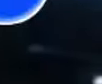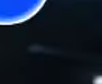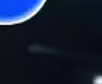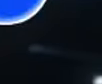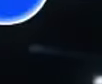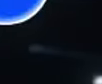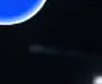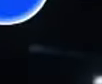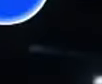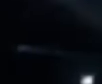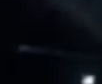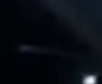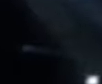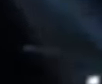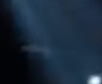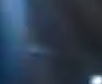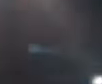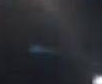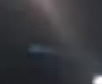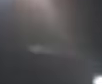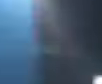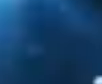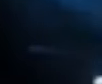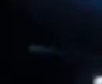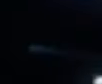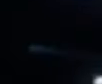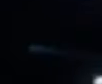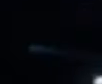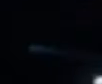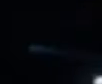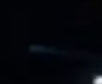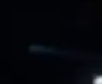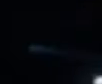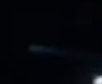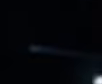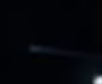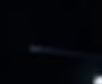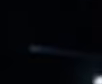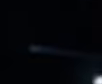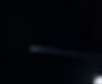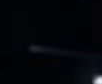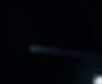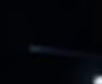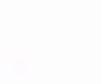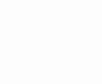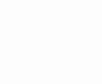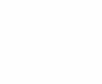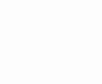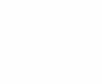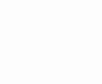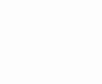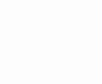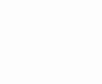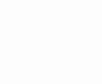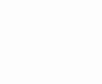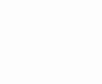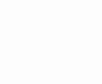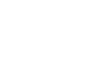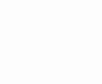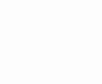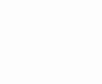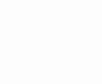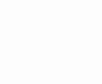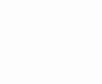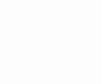and accessible to homes, businesses, and enterprises. With Youngtel G Fiber, the future is speed. Youngtel,